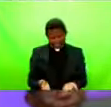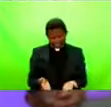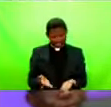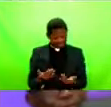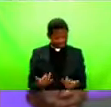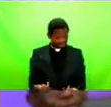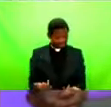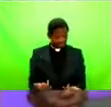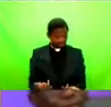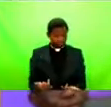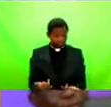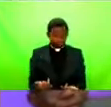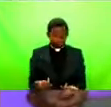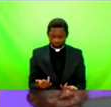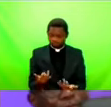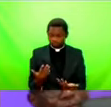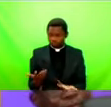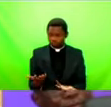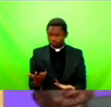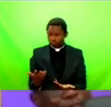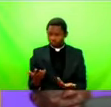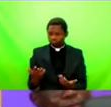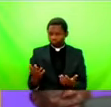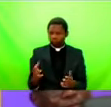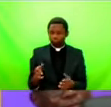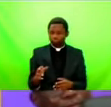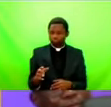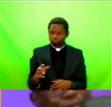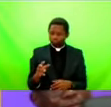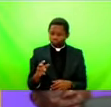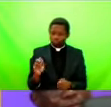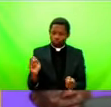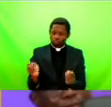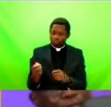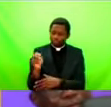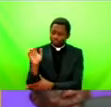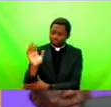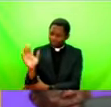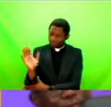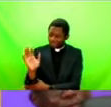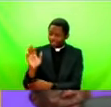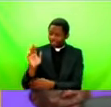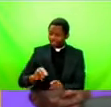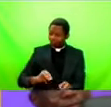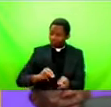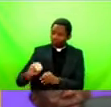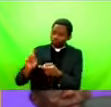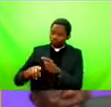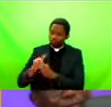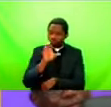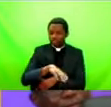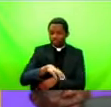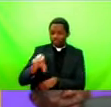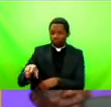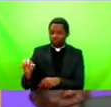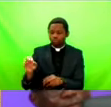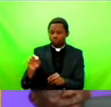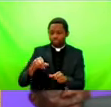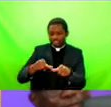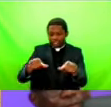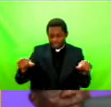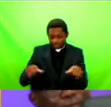to bid them farewell as they go to Cape Coast to take over the leadership of the Cape Coast area, and